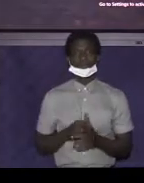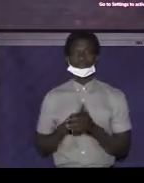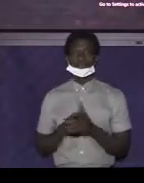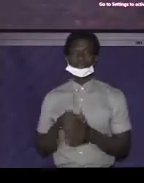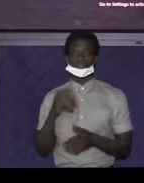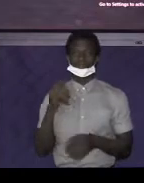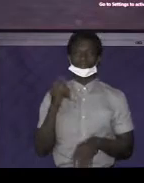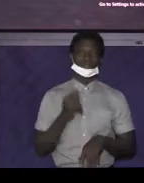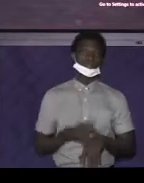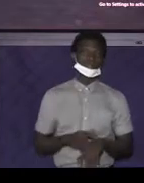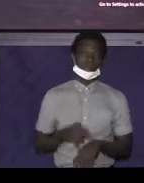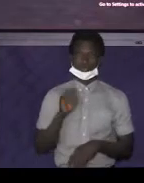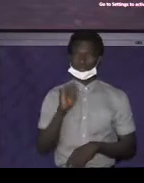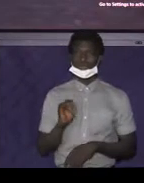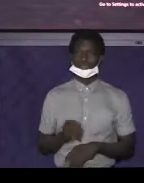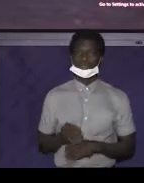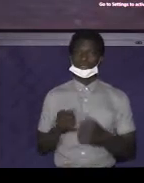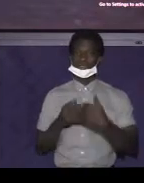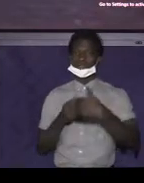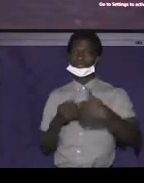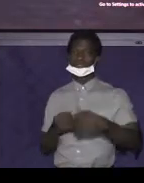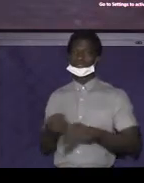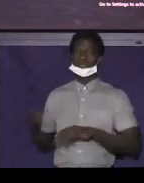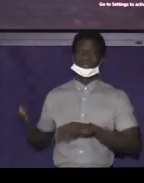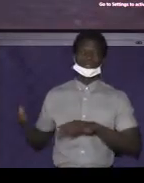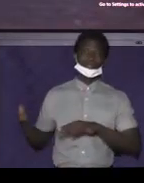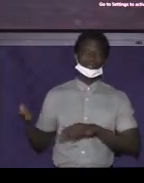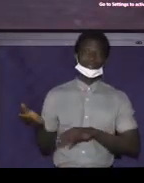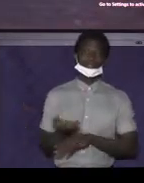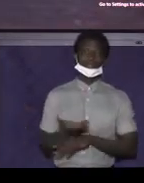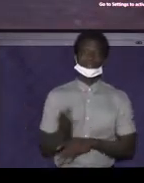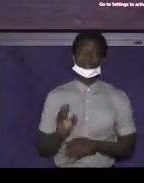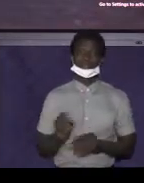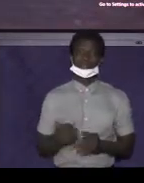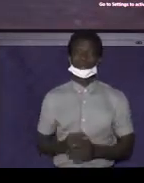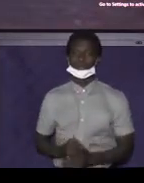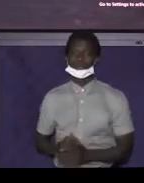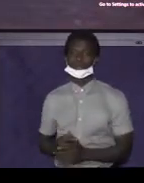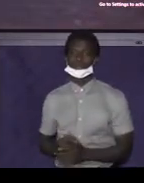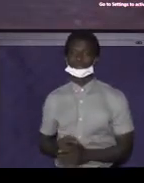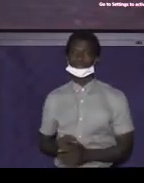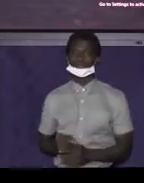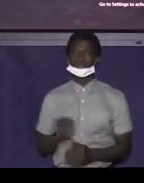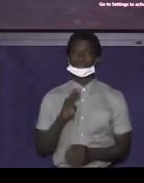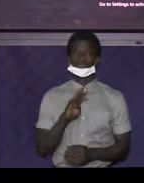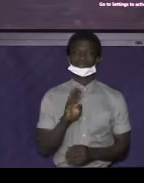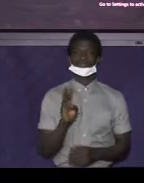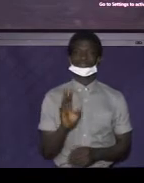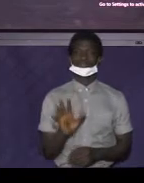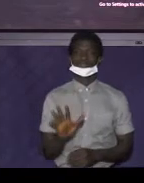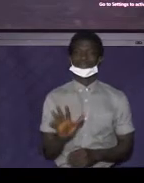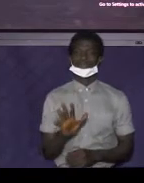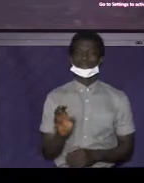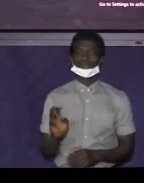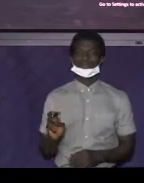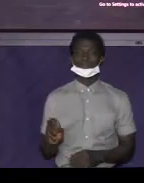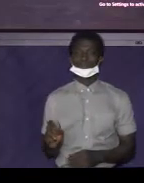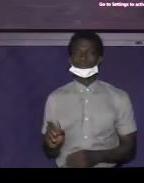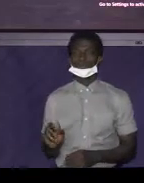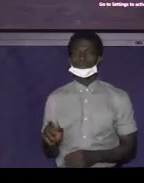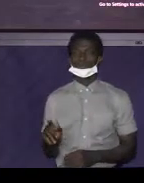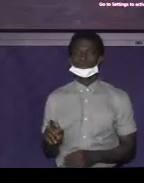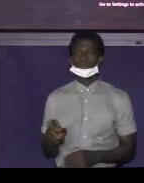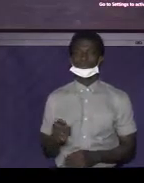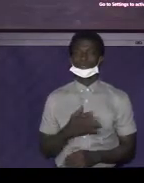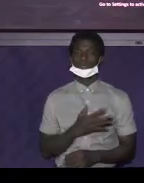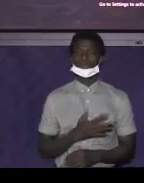is distance over the speed. What is the distance? The distance is 465 meters. And what is the speed? The speed